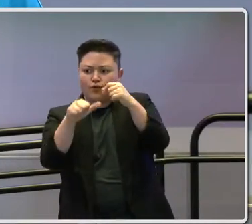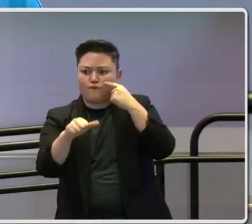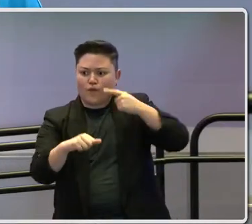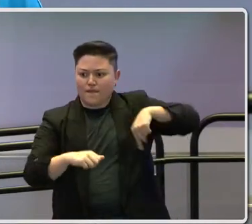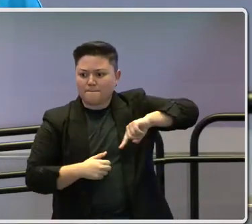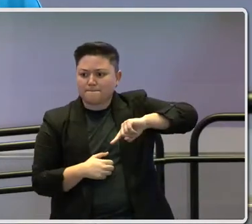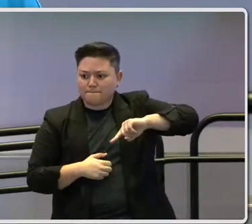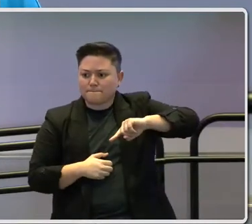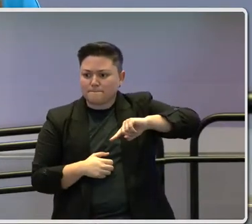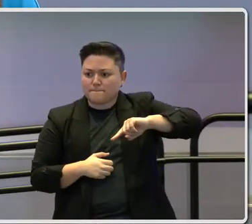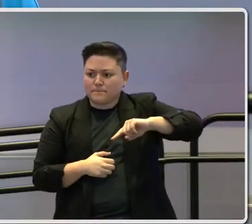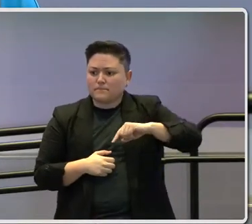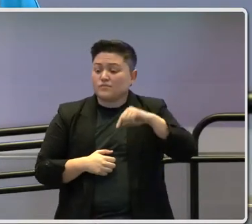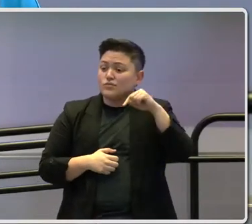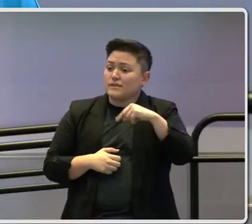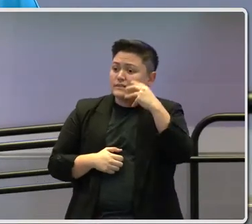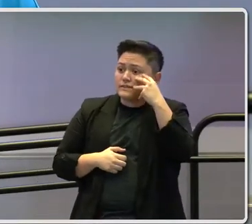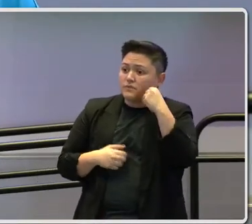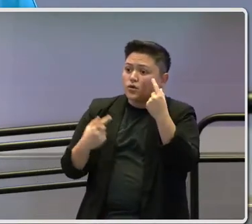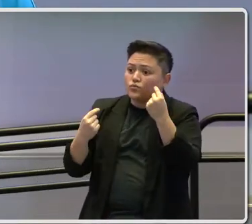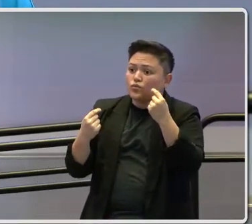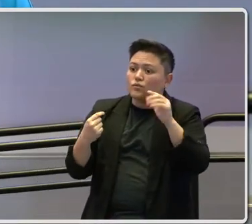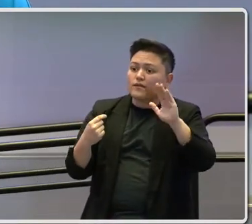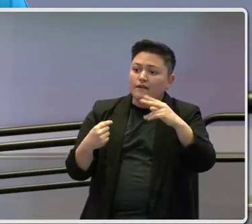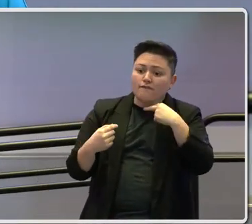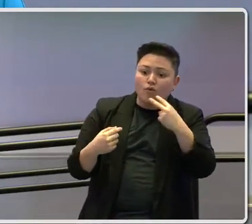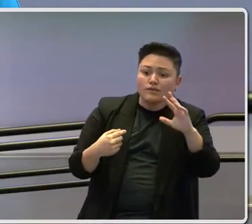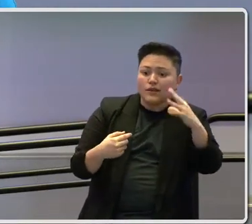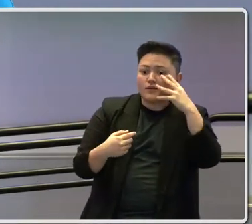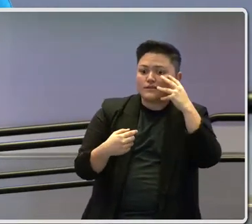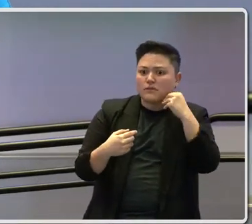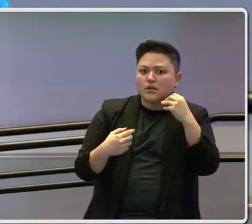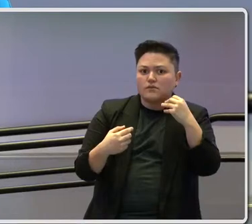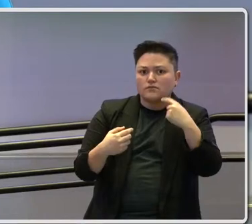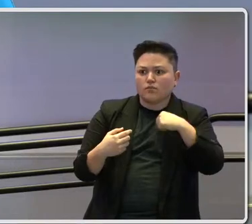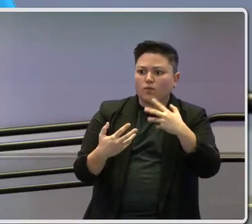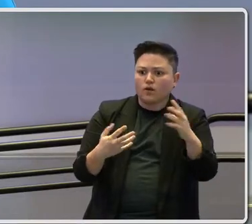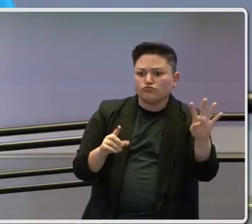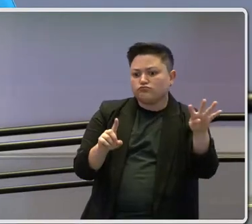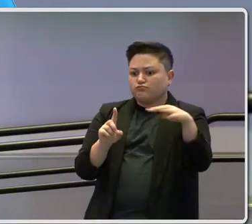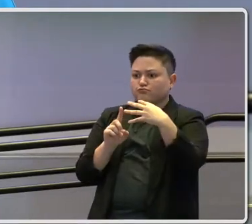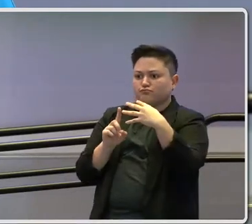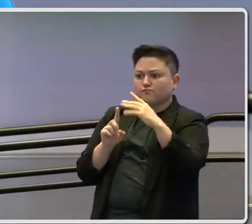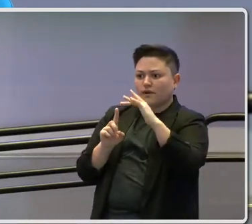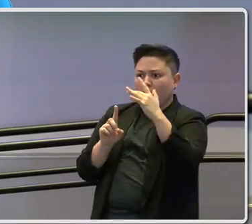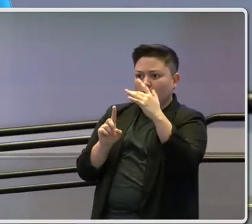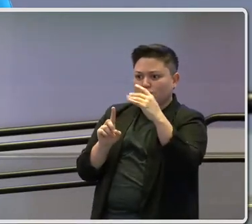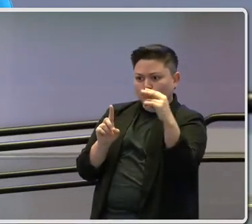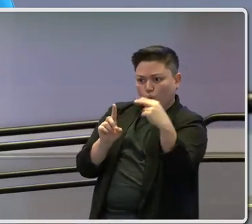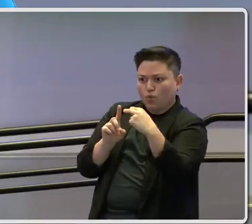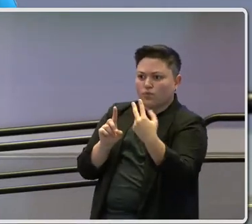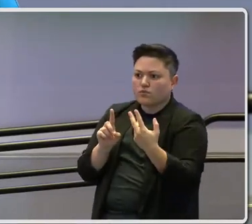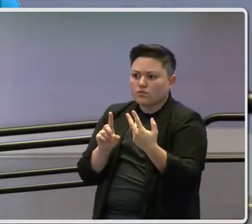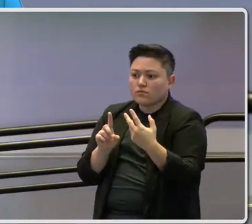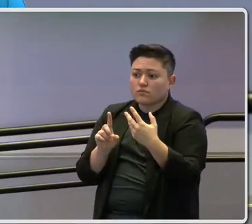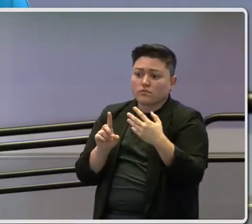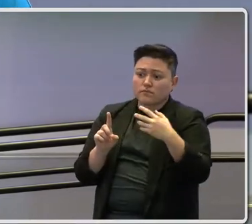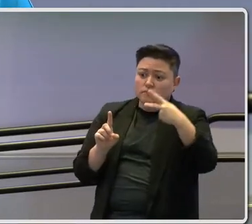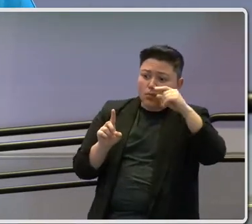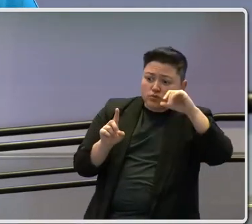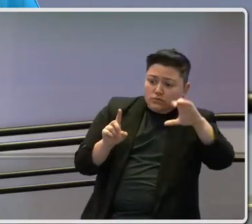experiences and voices of women from all walks of life, including women of color, women from our